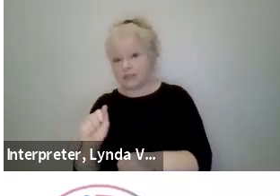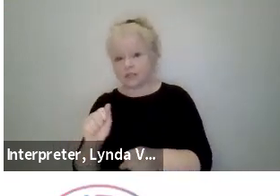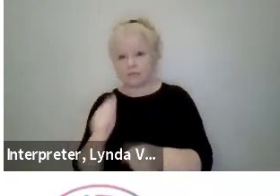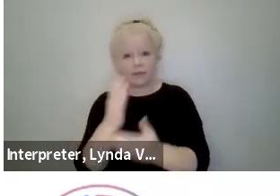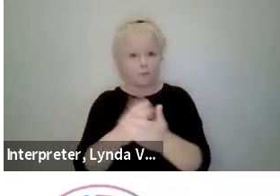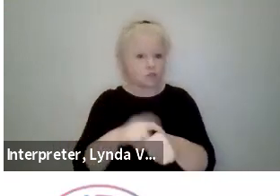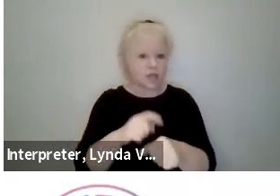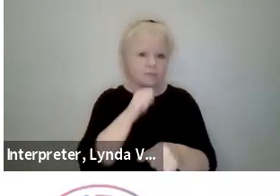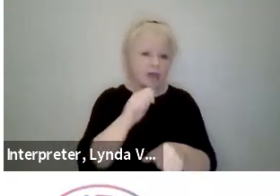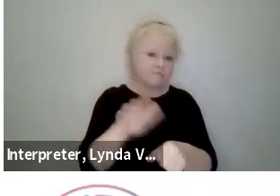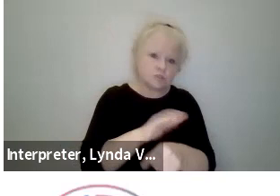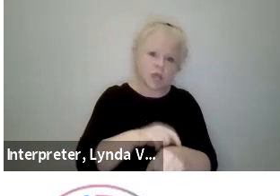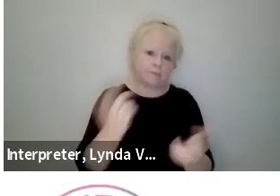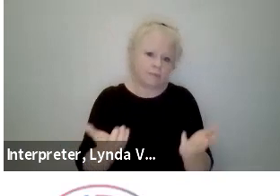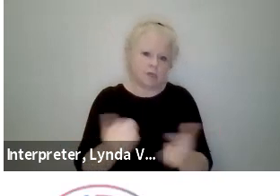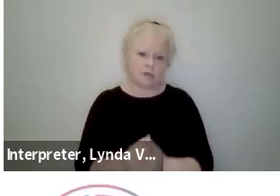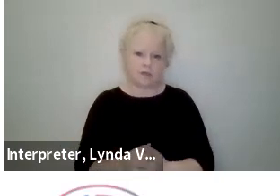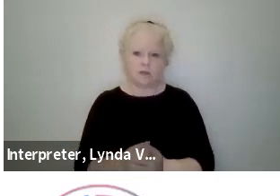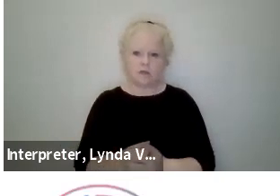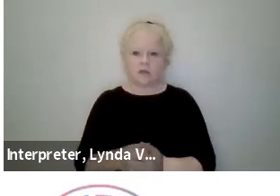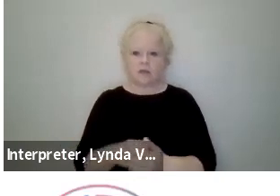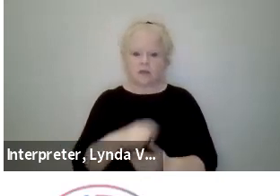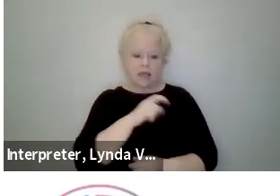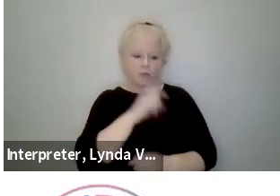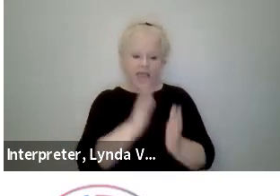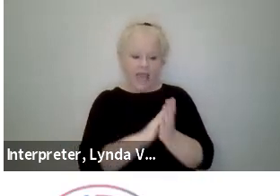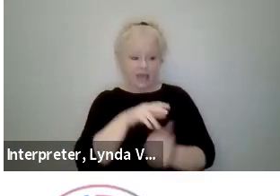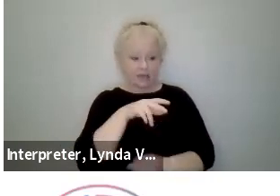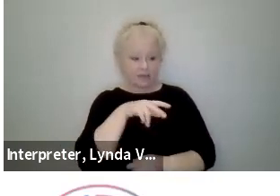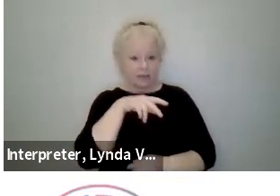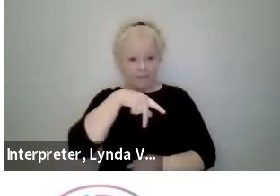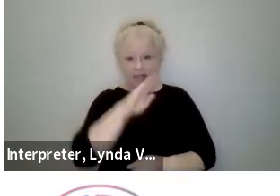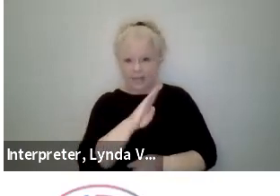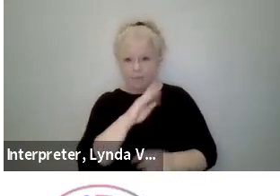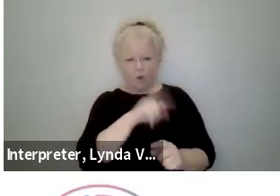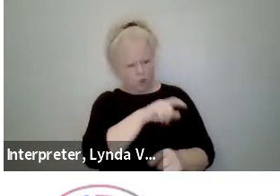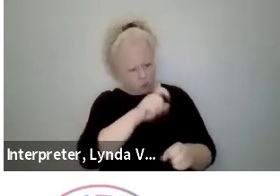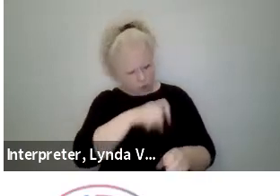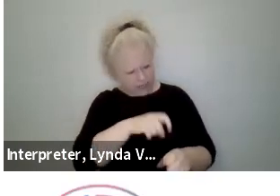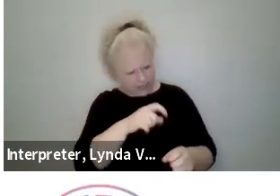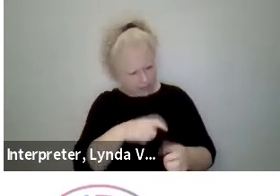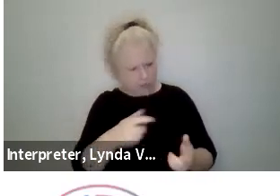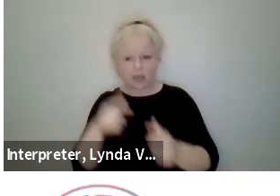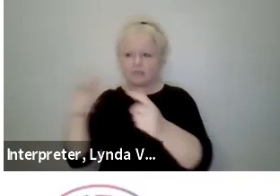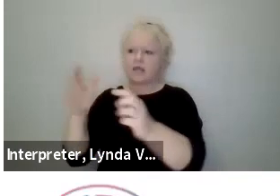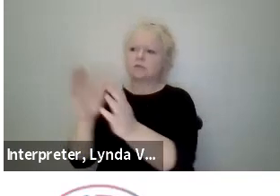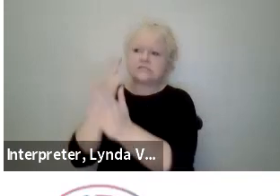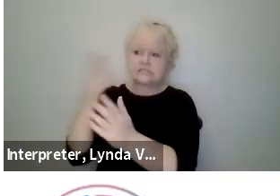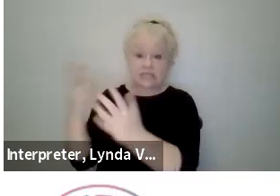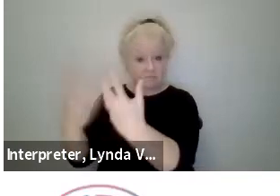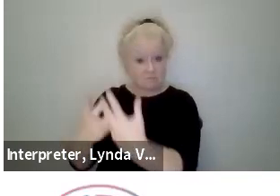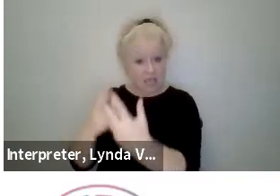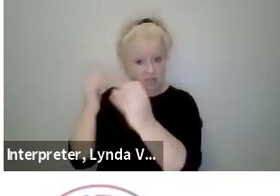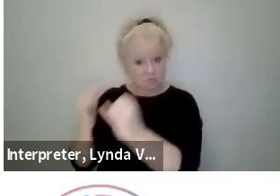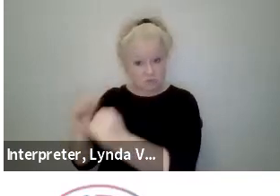know, it's about finding out what their needs are, as well as, you know, helping people in the community who have